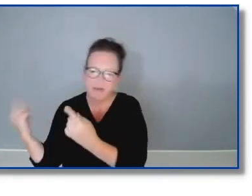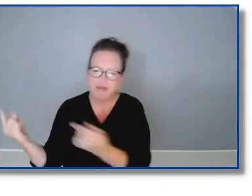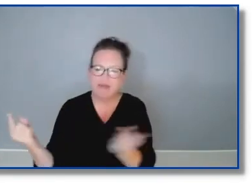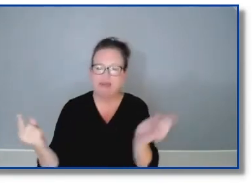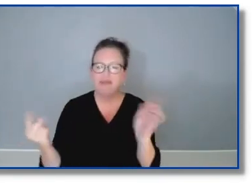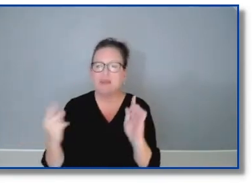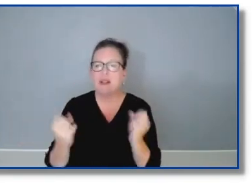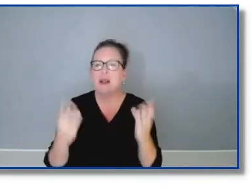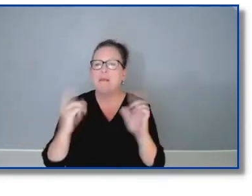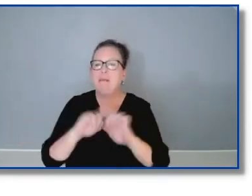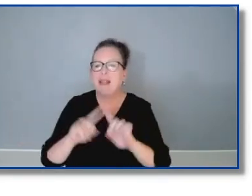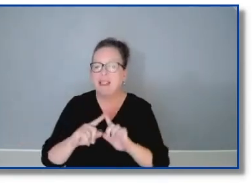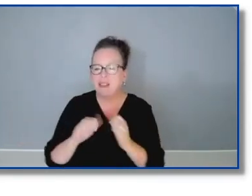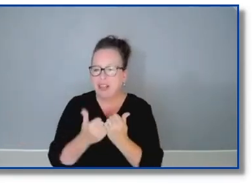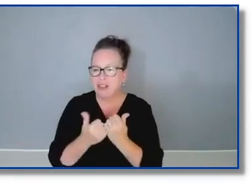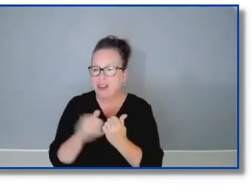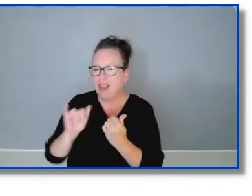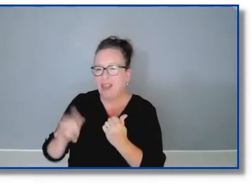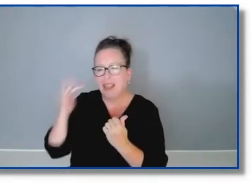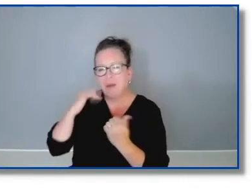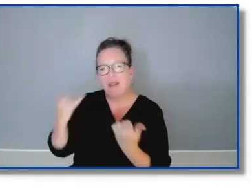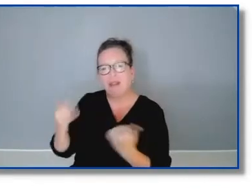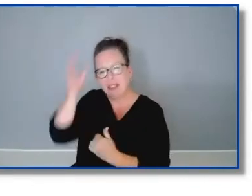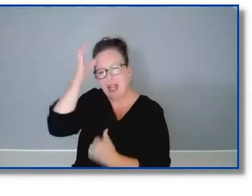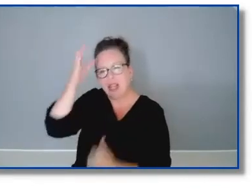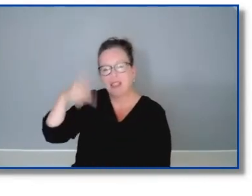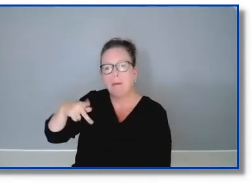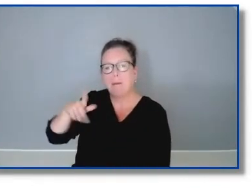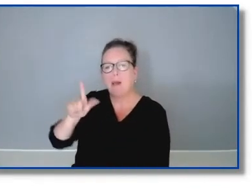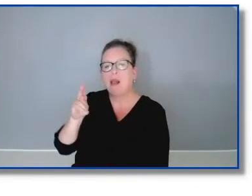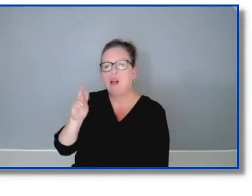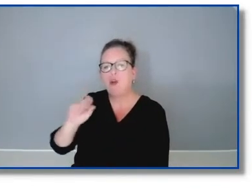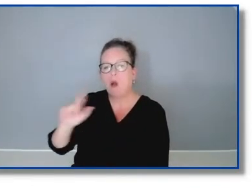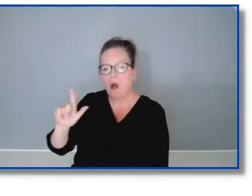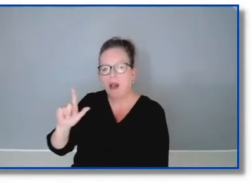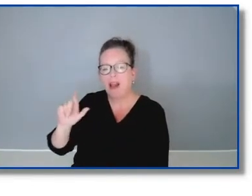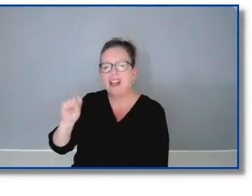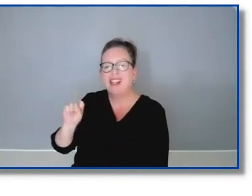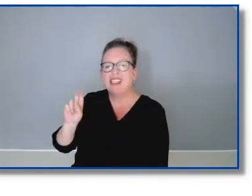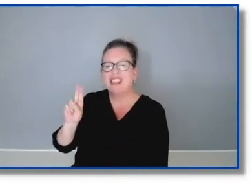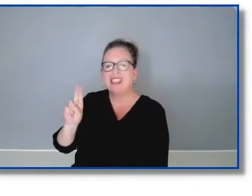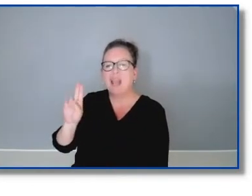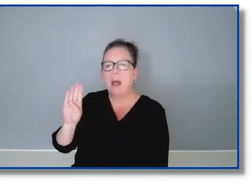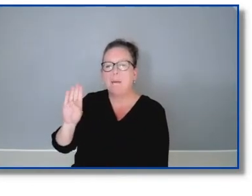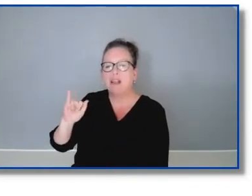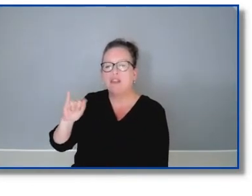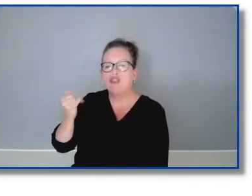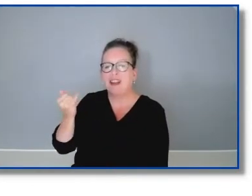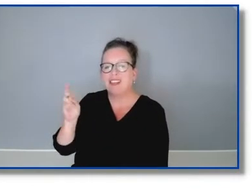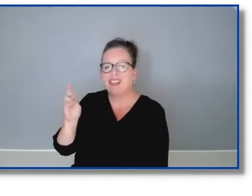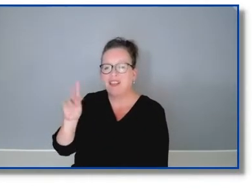plural subjectivity for me seems to be a much more apt way of talking about